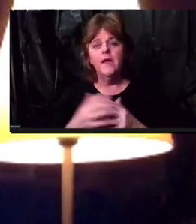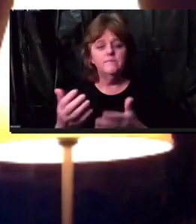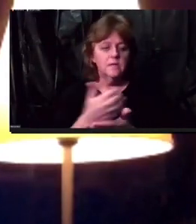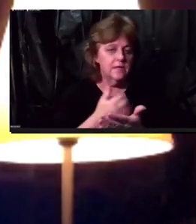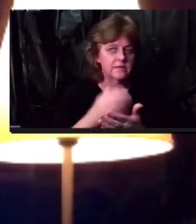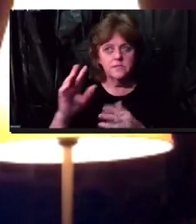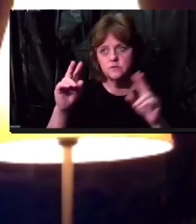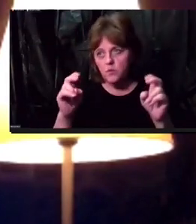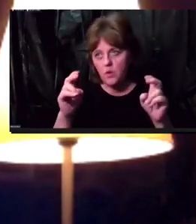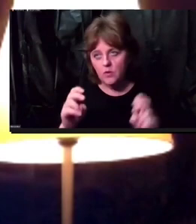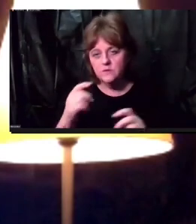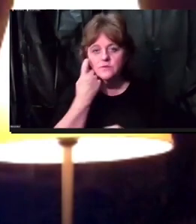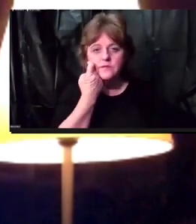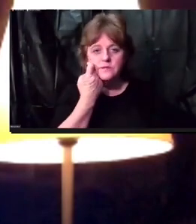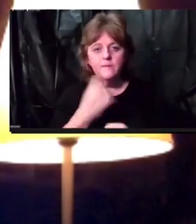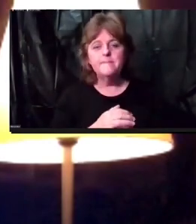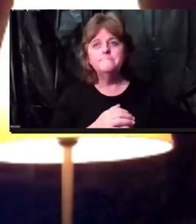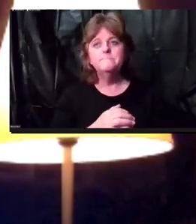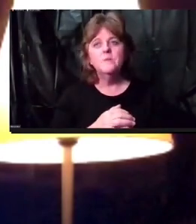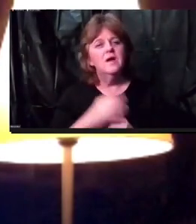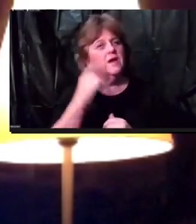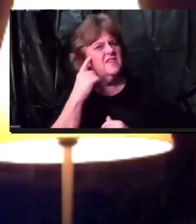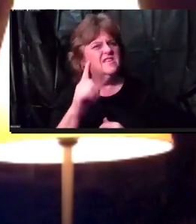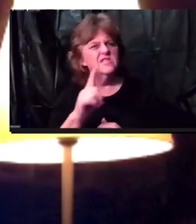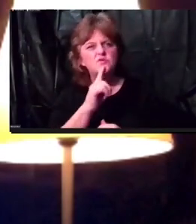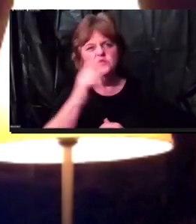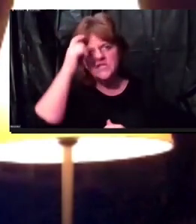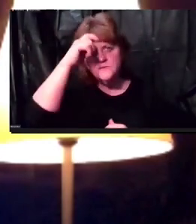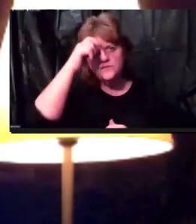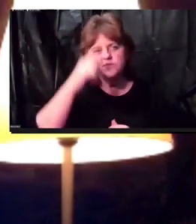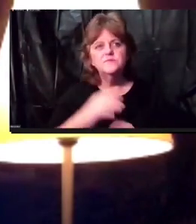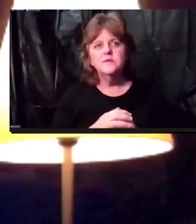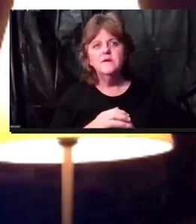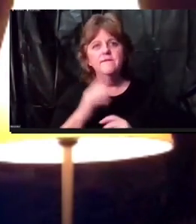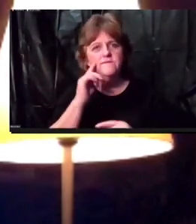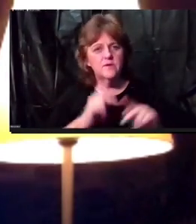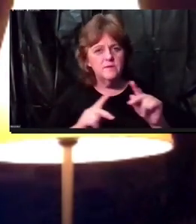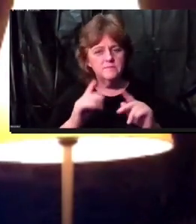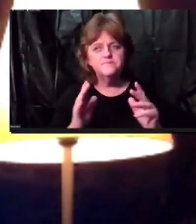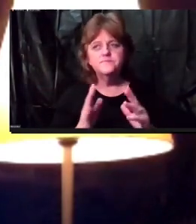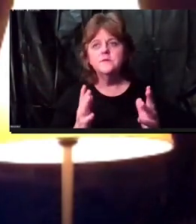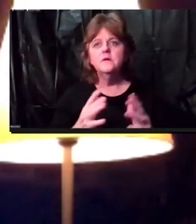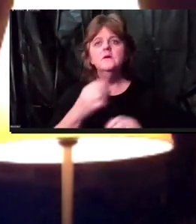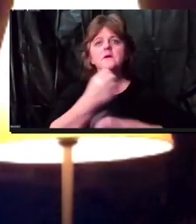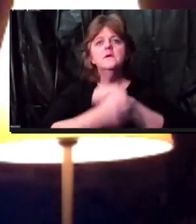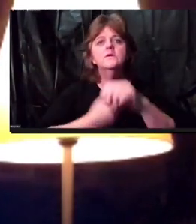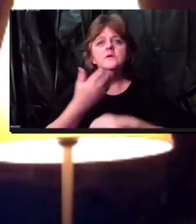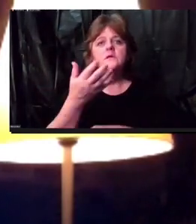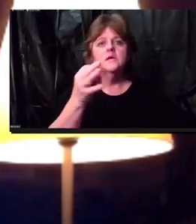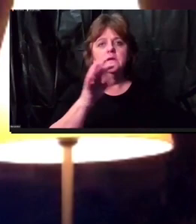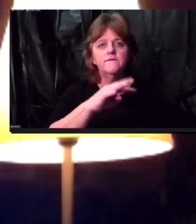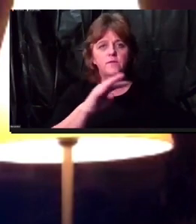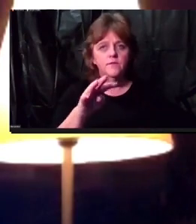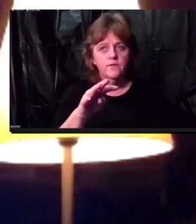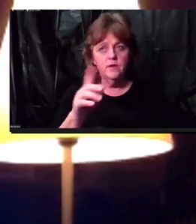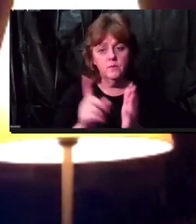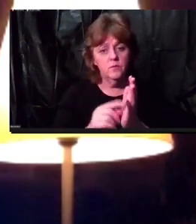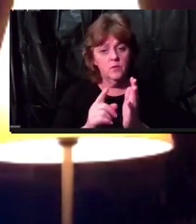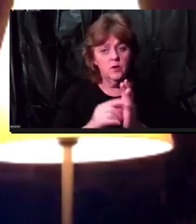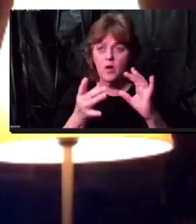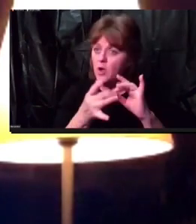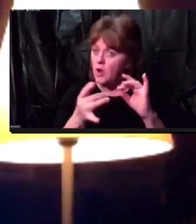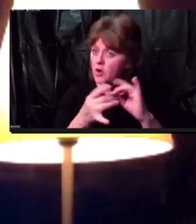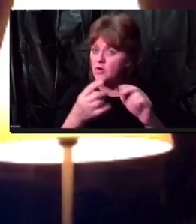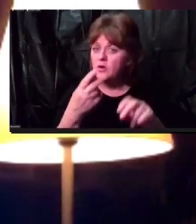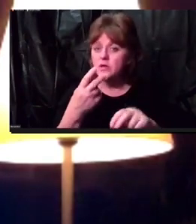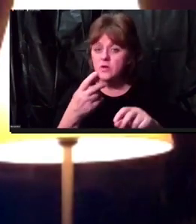Arthur Morgan quotes lately, because I think he has a lot to say to our village. In 1944, he published an article